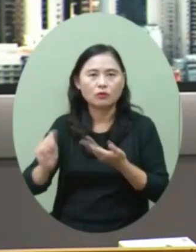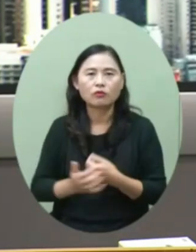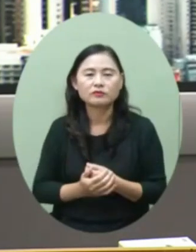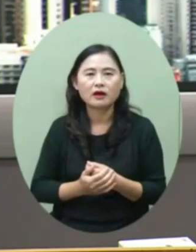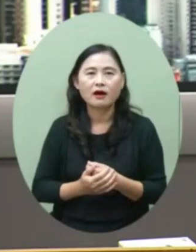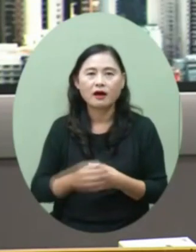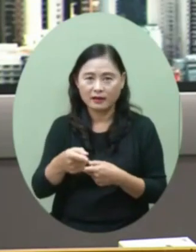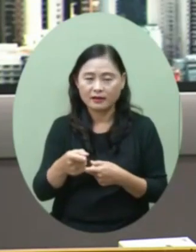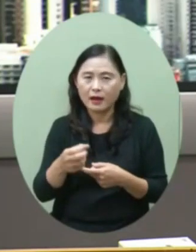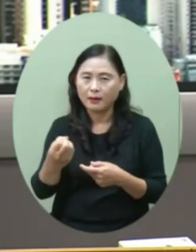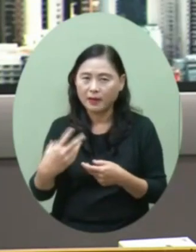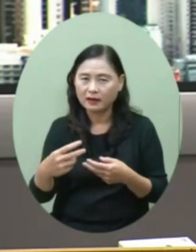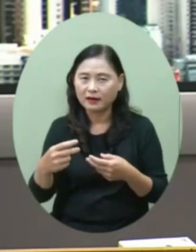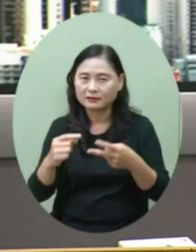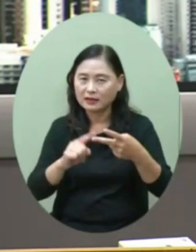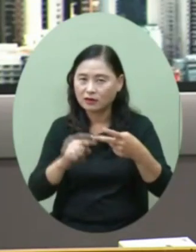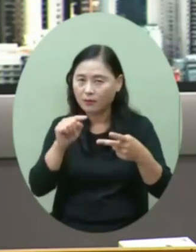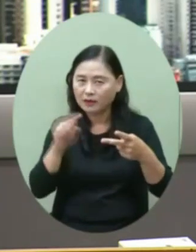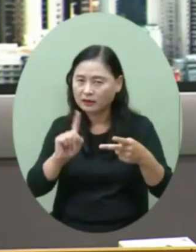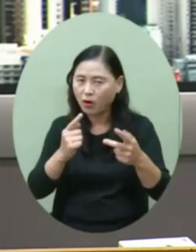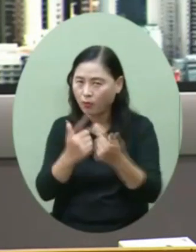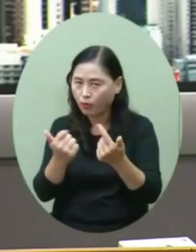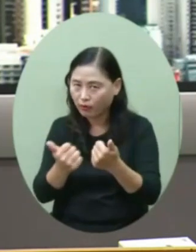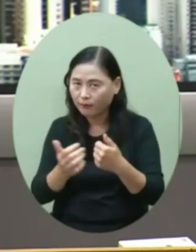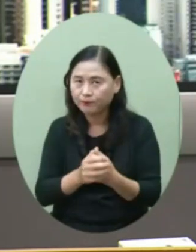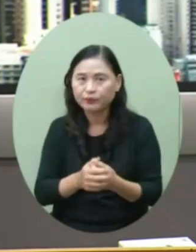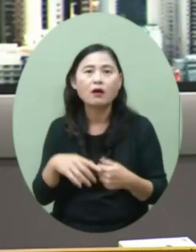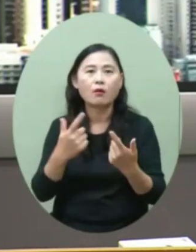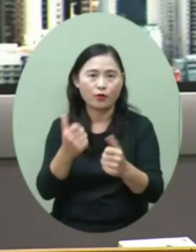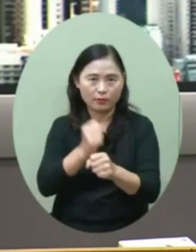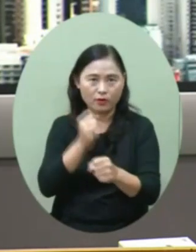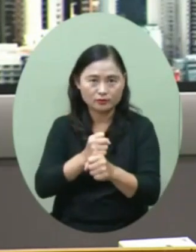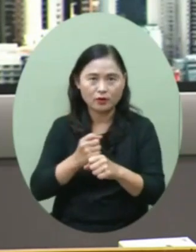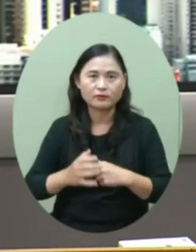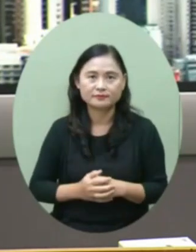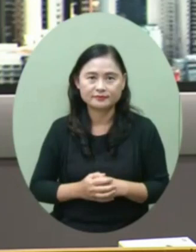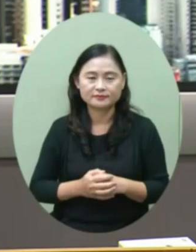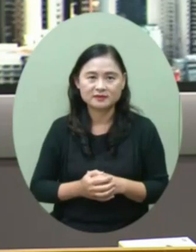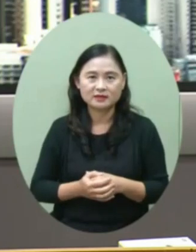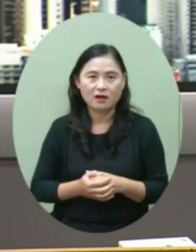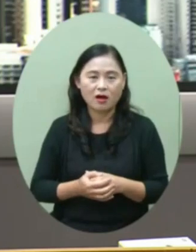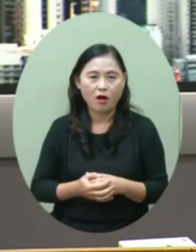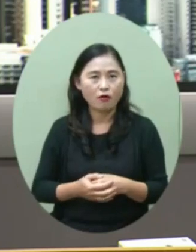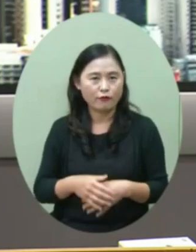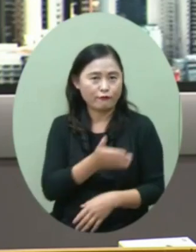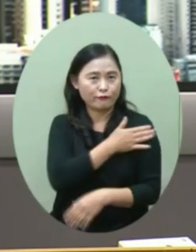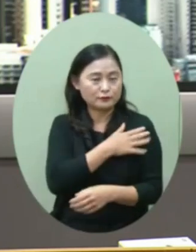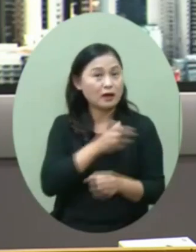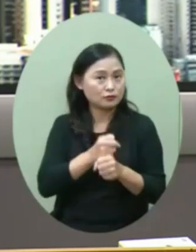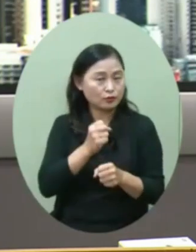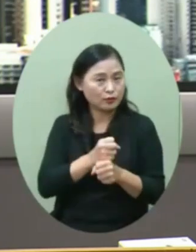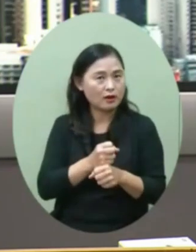to know about it better. And then it's a matter of what we'll do in support of that effort.